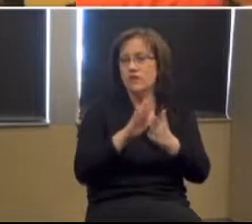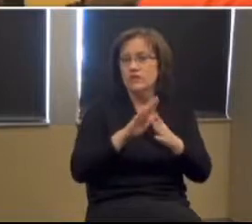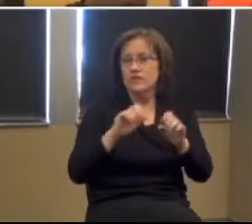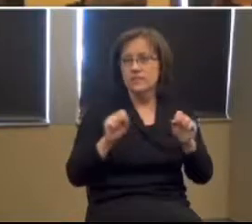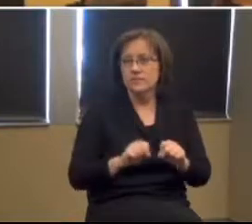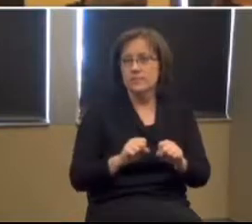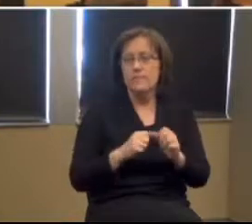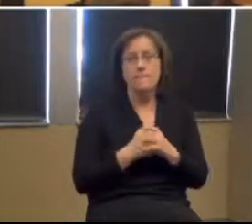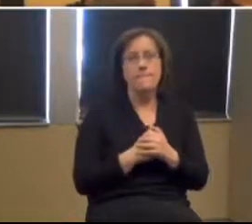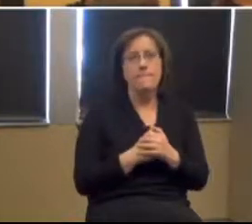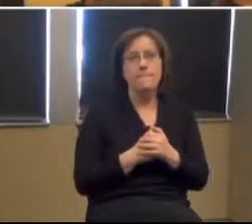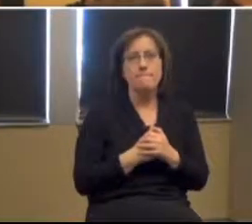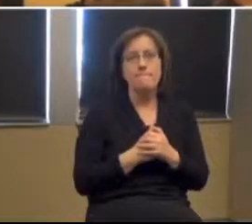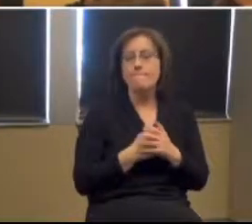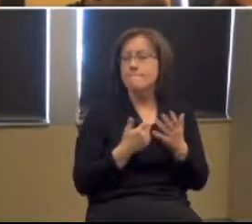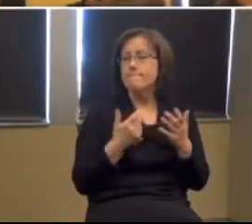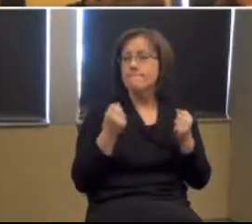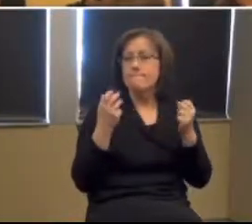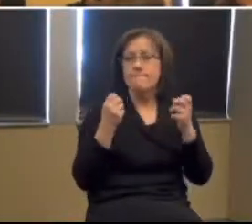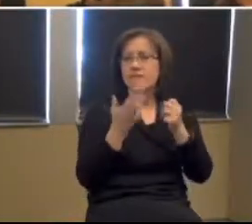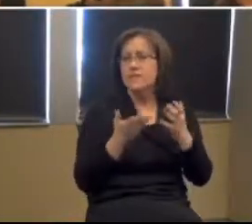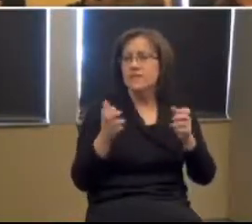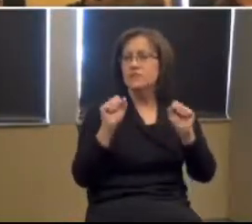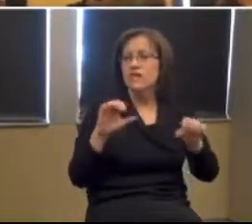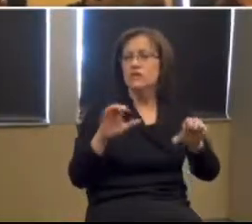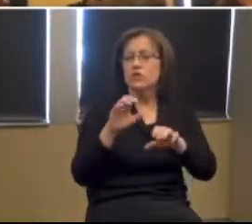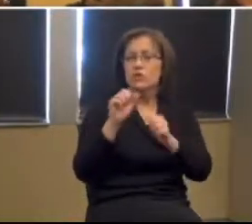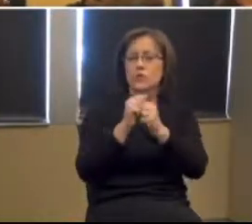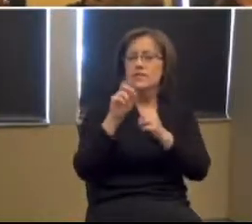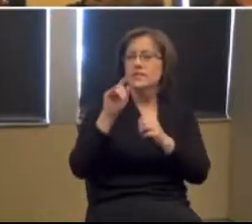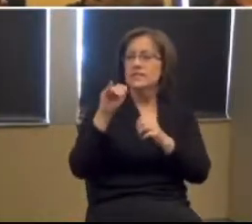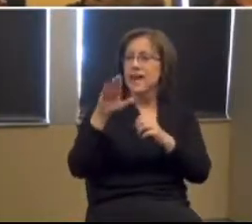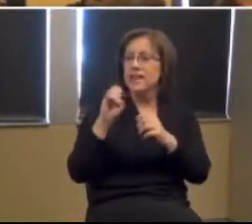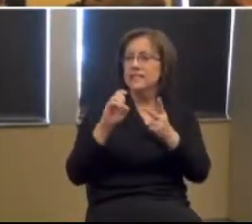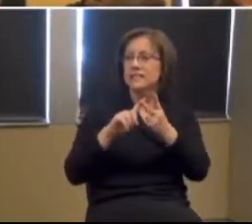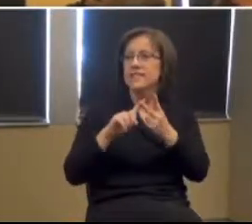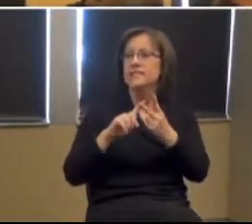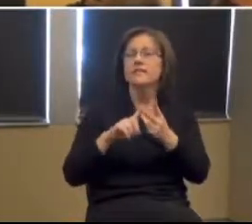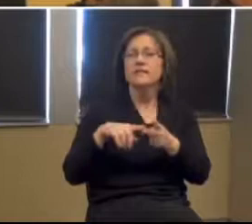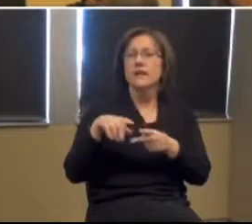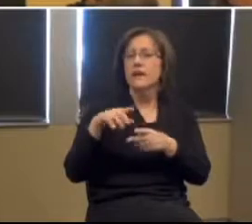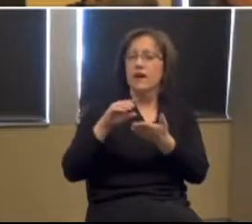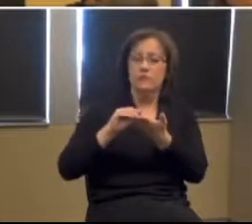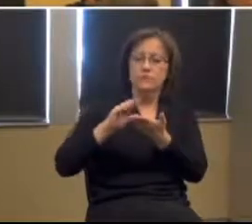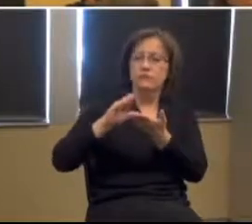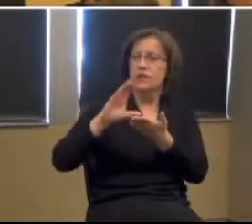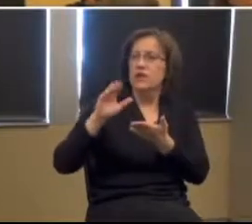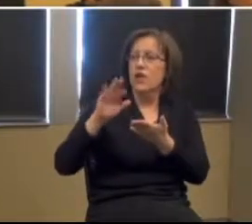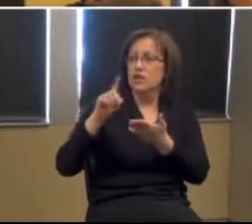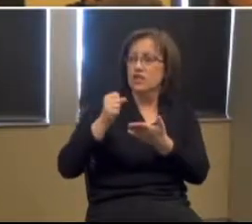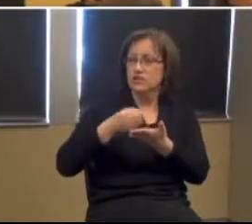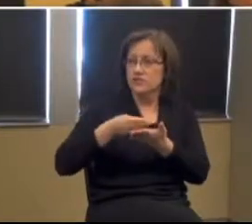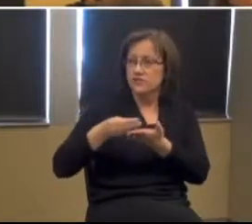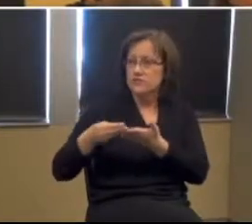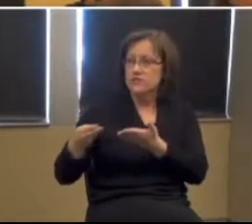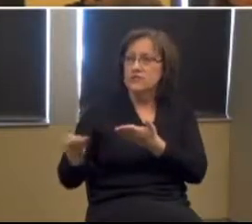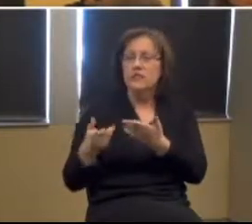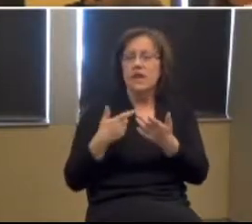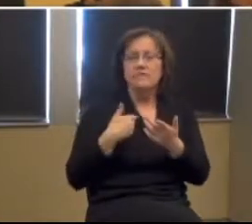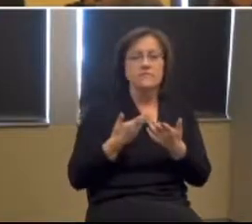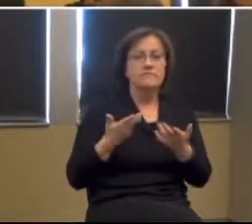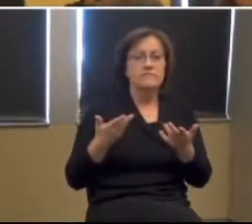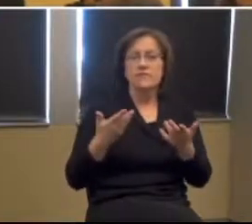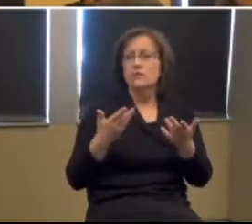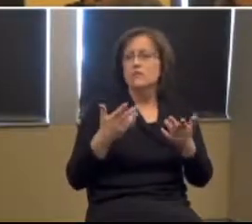that you could do with dice. There's, I think, a deck of cards up here somewhere, or I have it over by my stuff that you could snag. You can do math, you